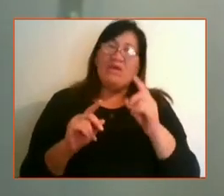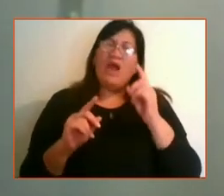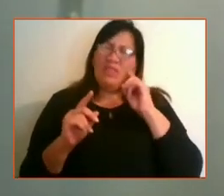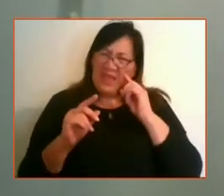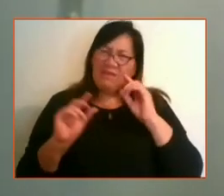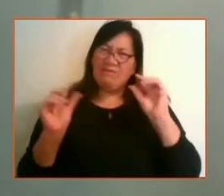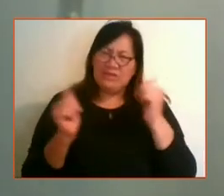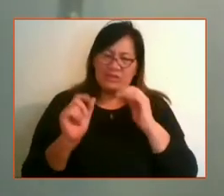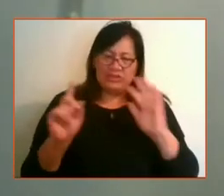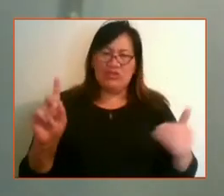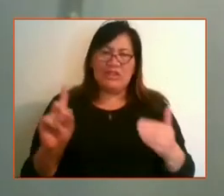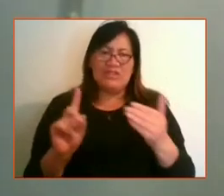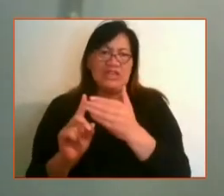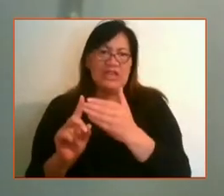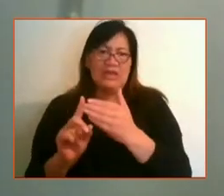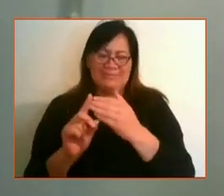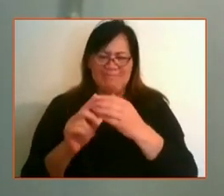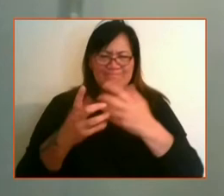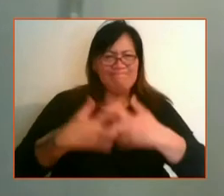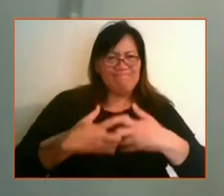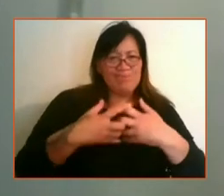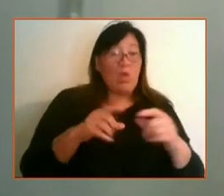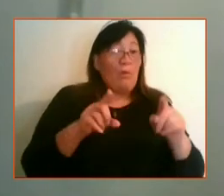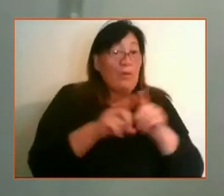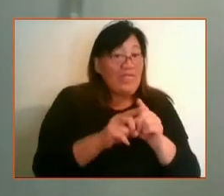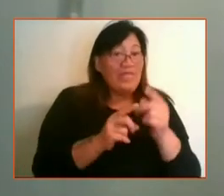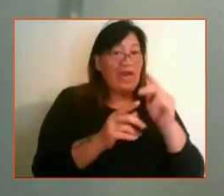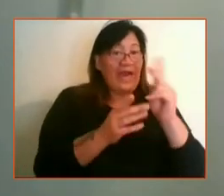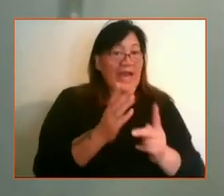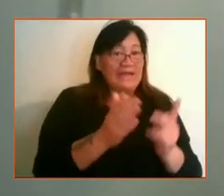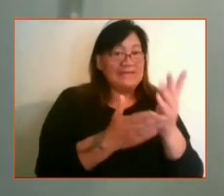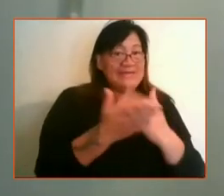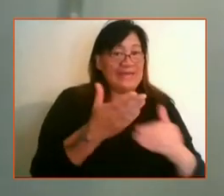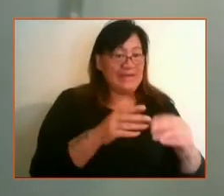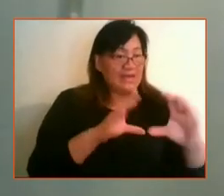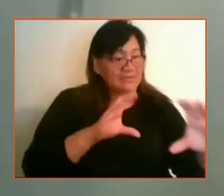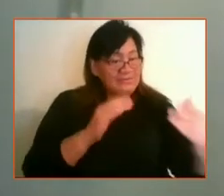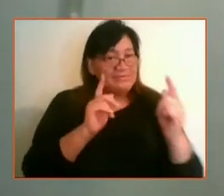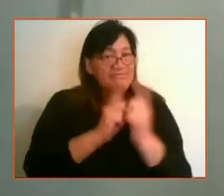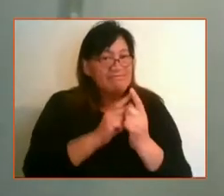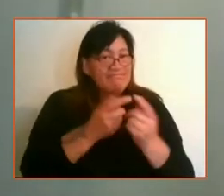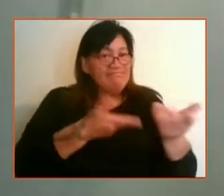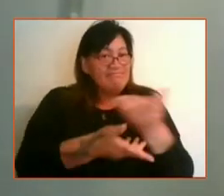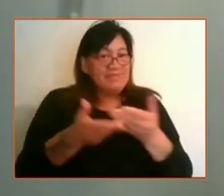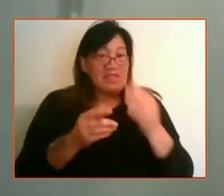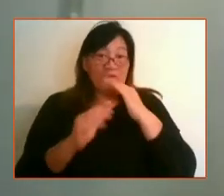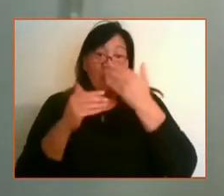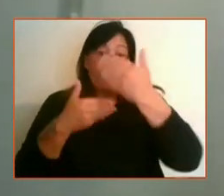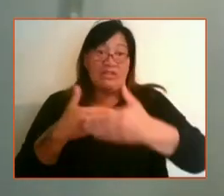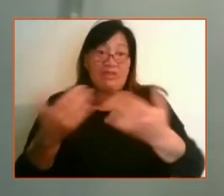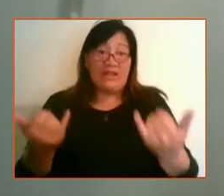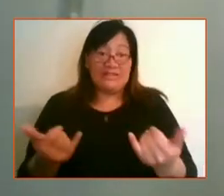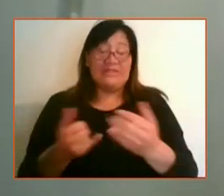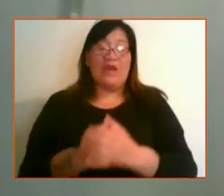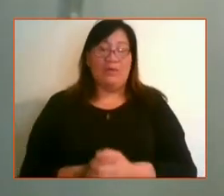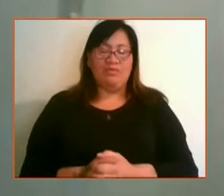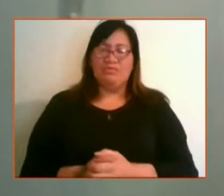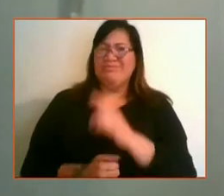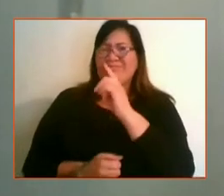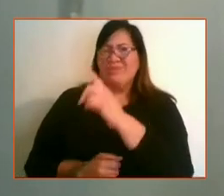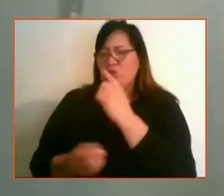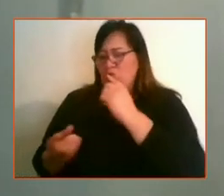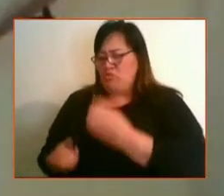strategically already thought through with the sector what the plan is, and it's in front of us. When will you release that in